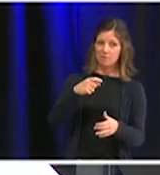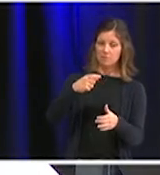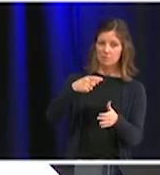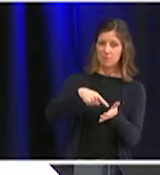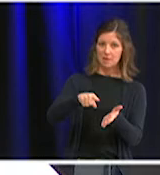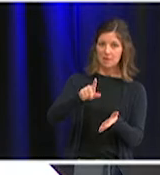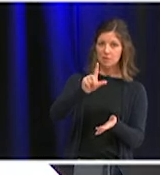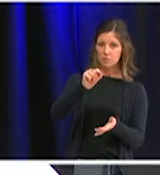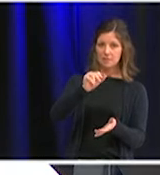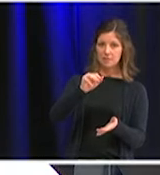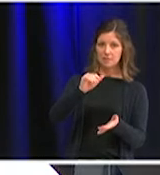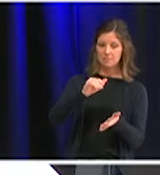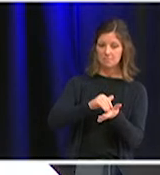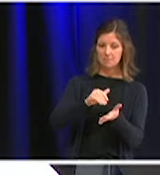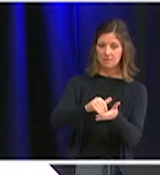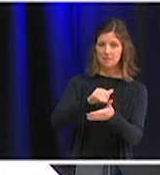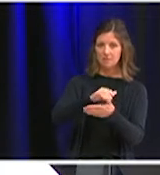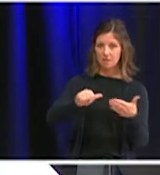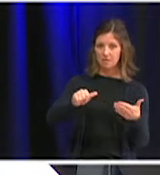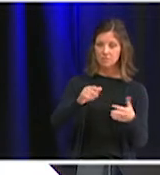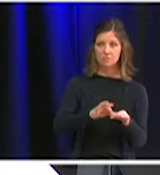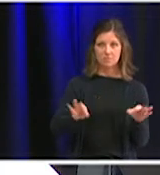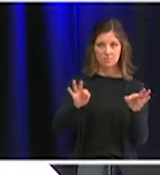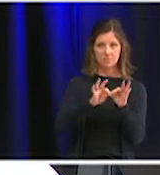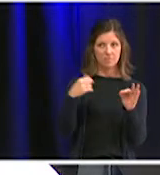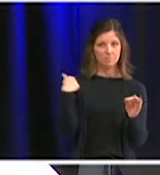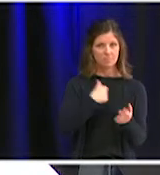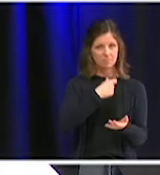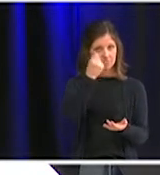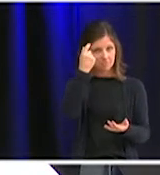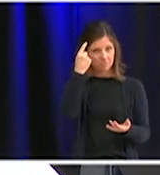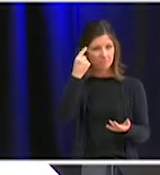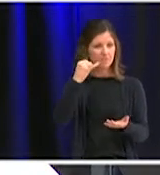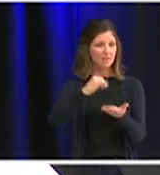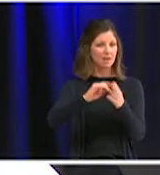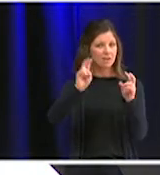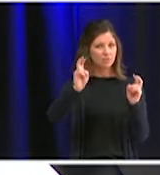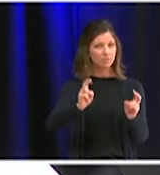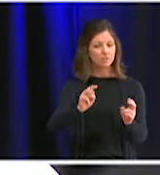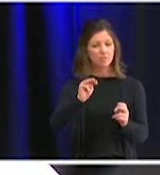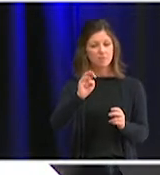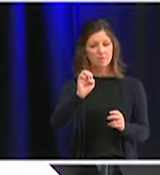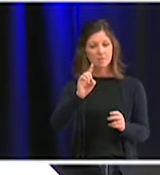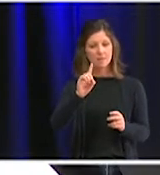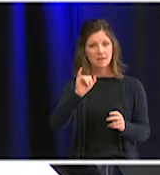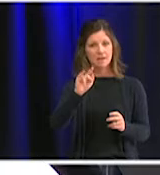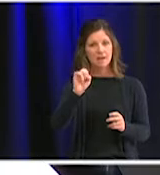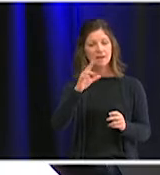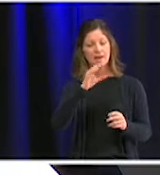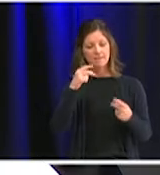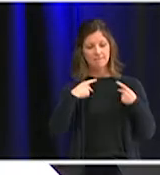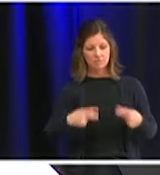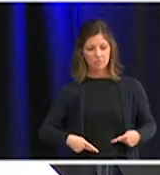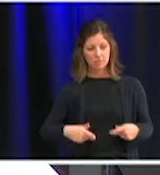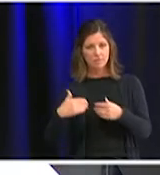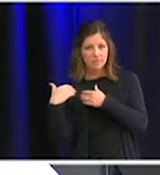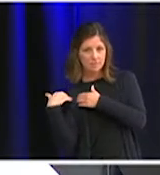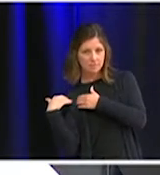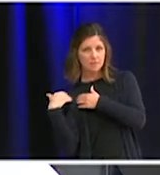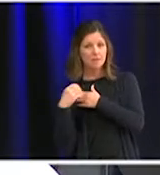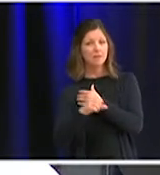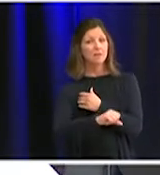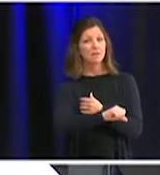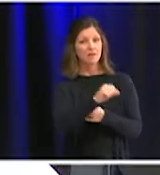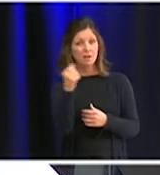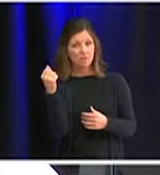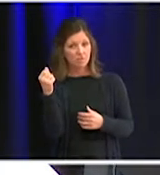So I've been up there focusing on this issue around Medicaid, fiscal accountability. The other issue is that once